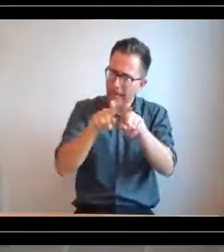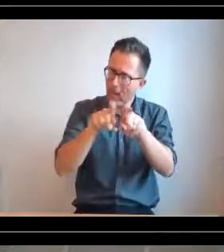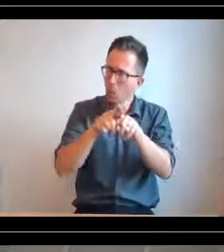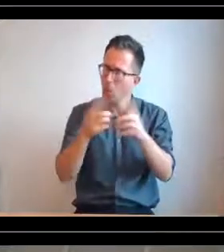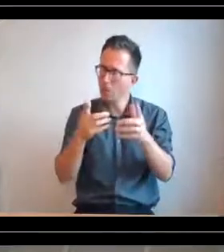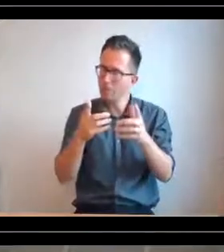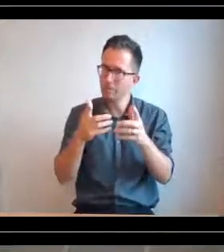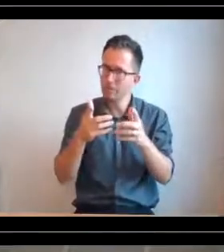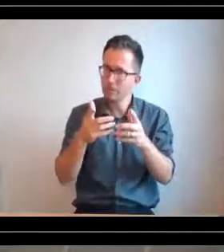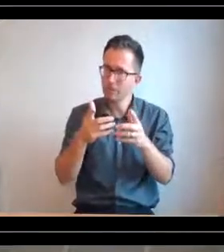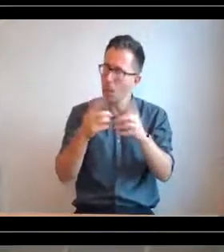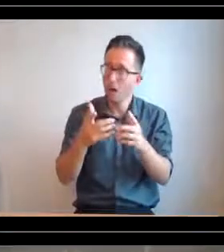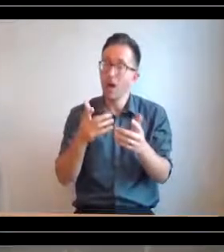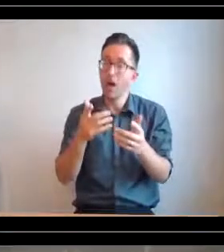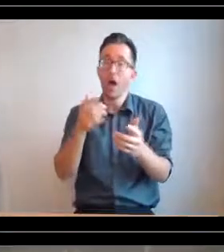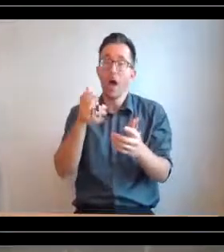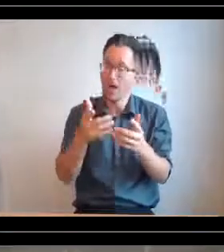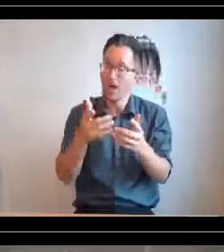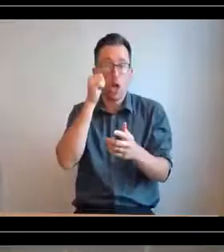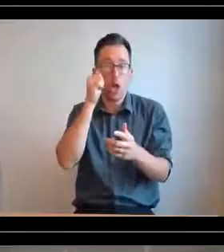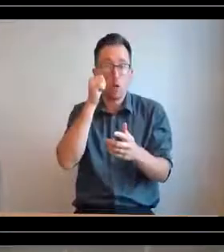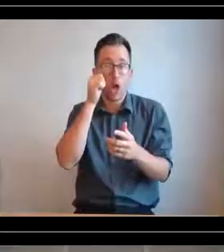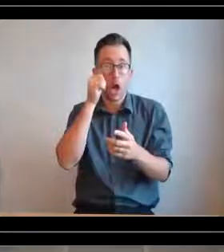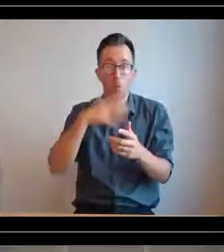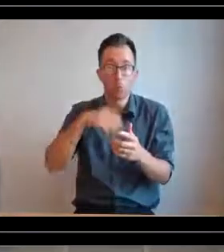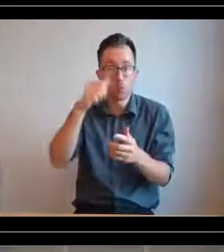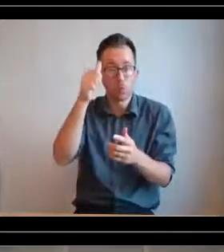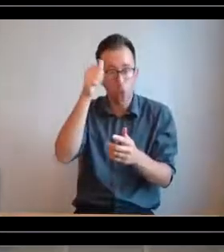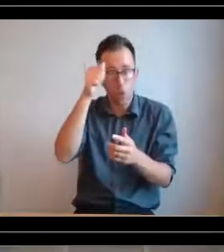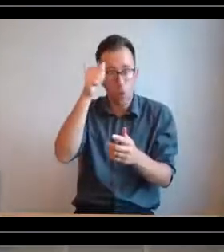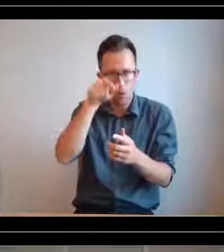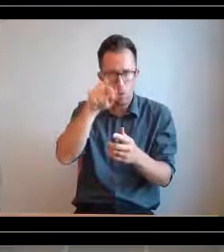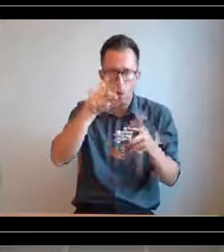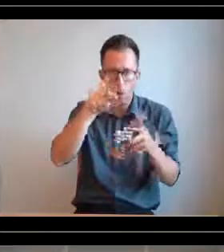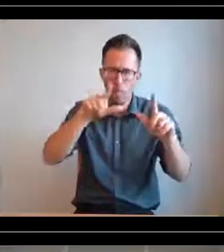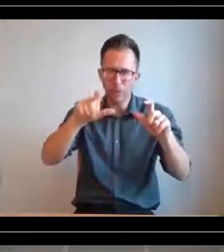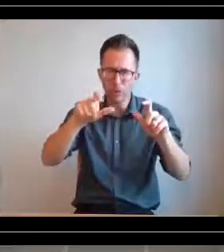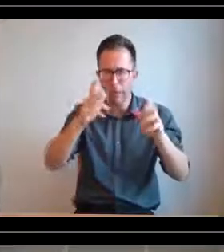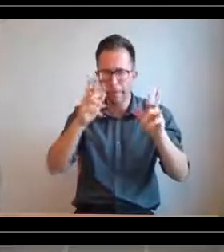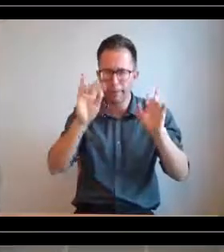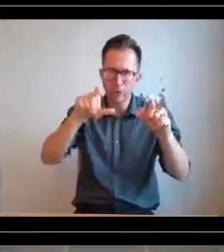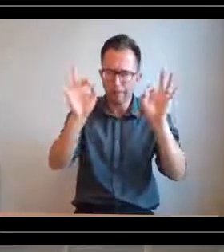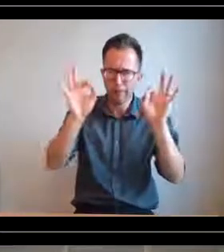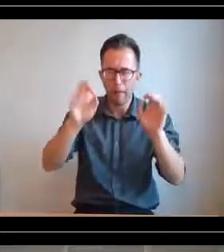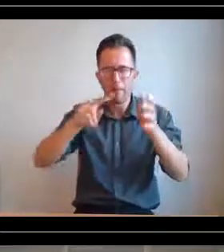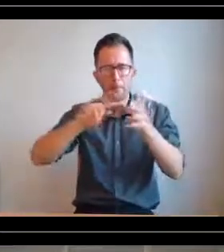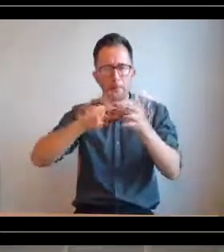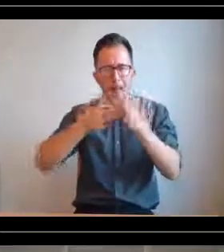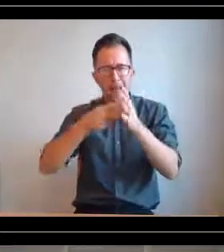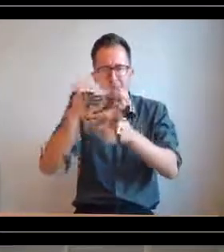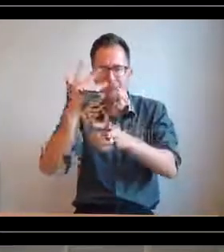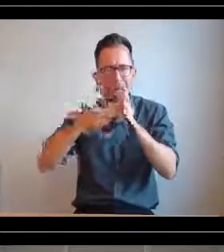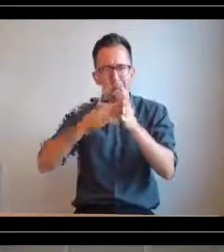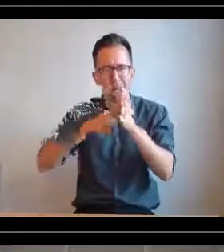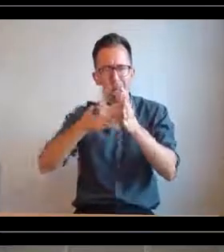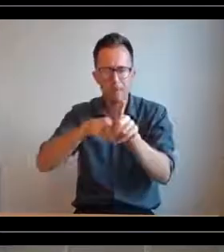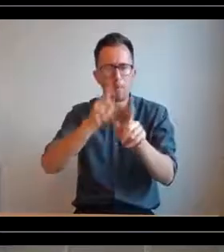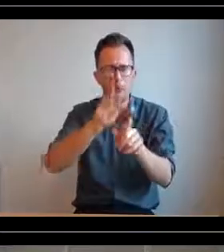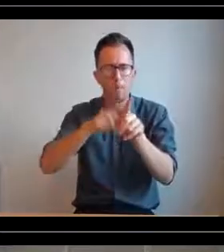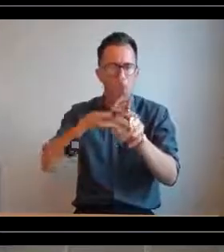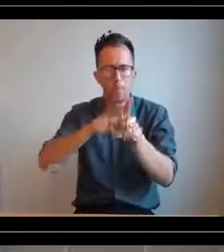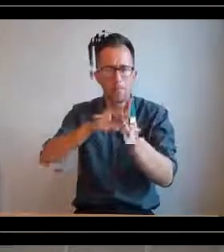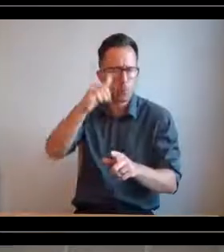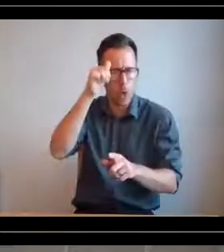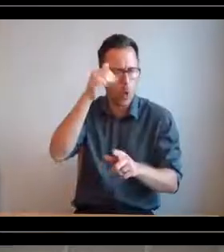immediate impact want to know what it's going to look like at completion, saying that some people won't be around to wait to see what it looks like 15